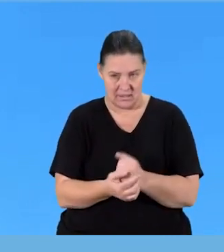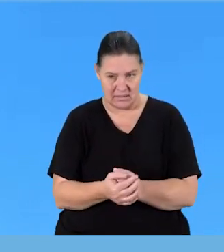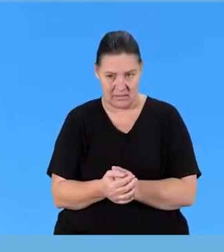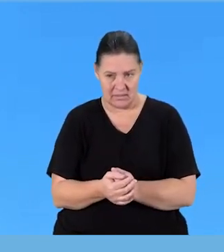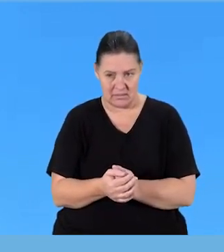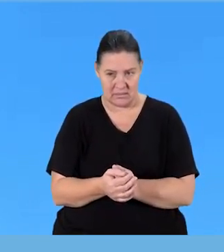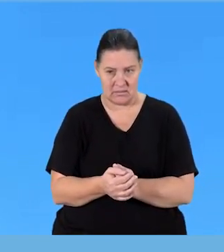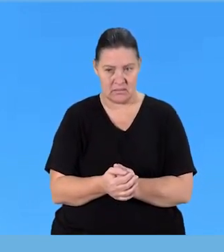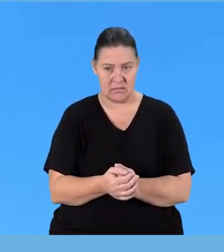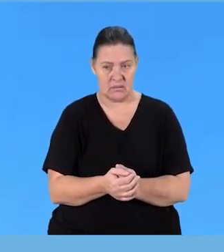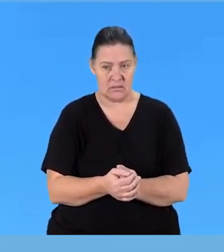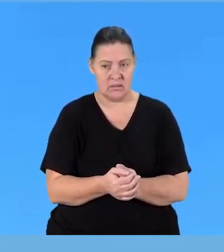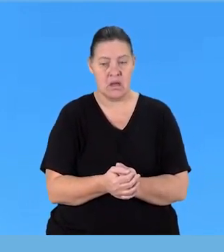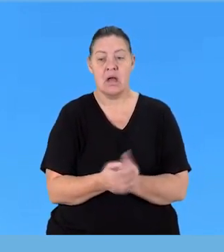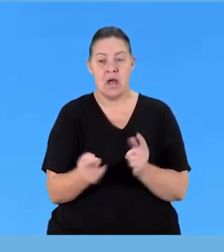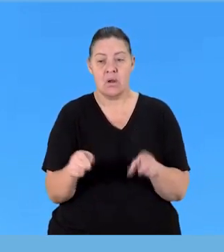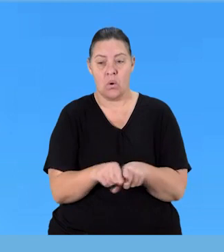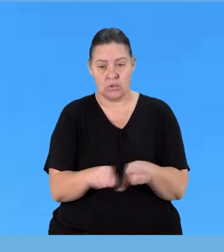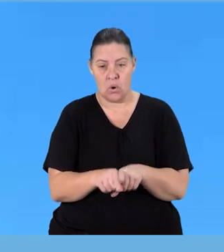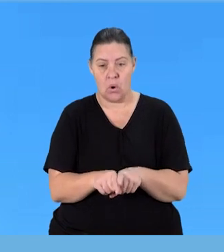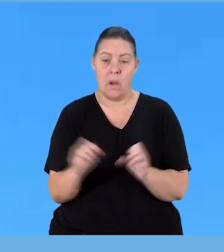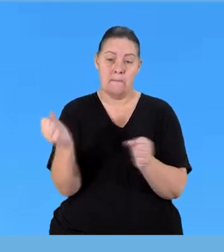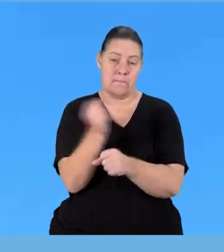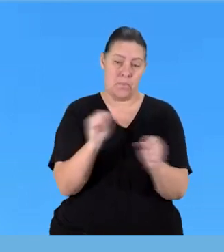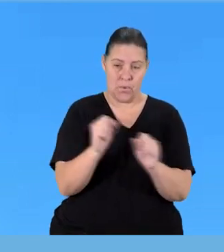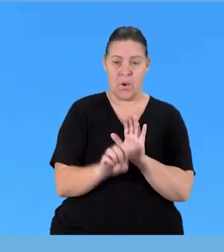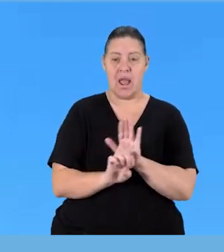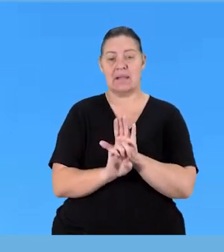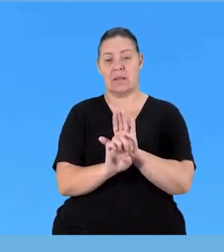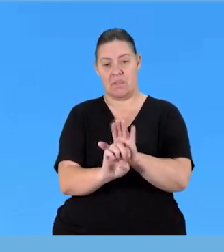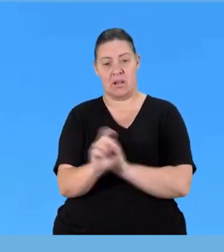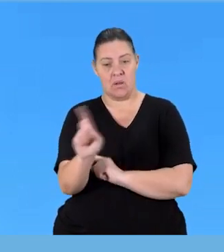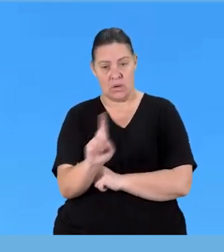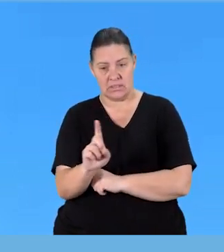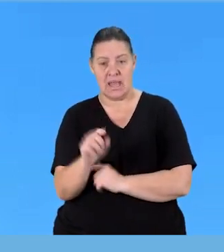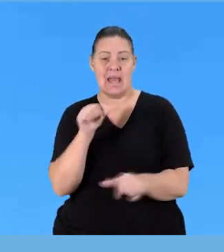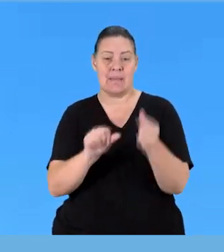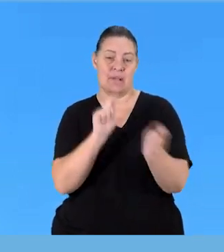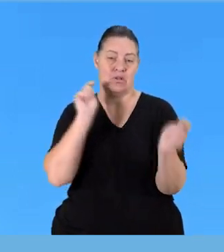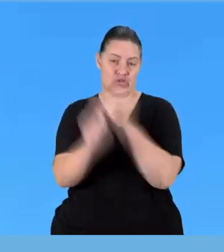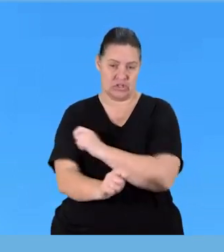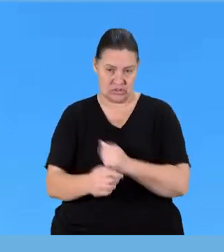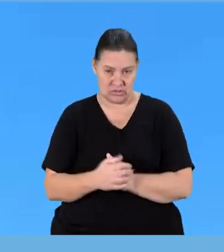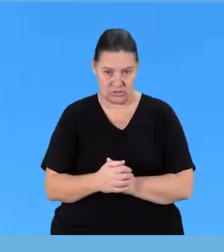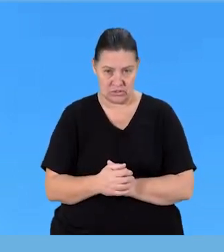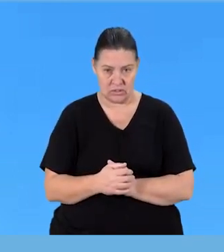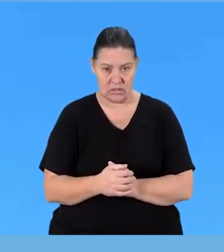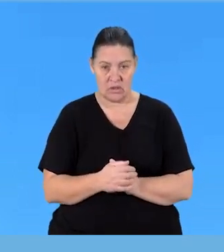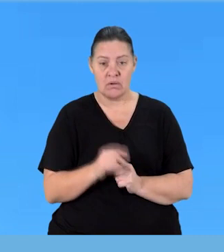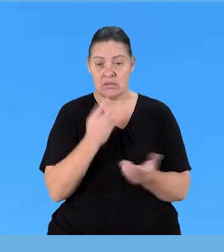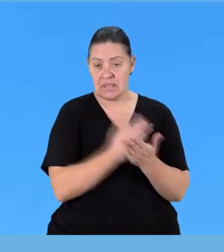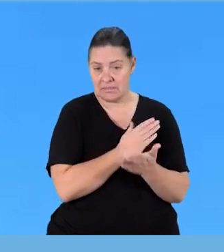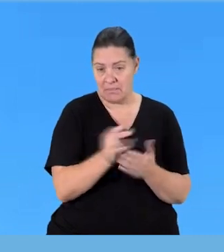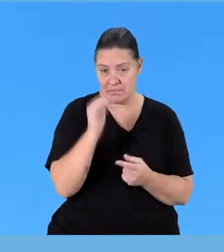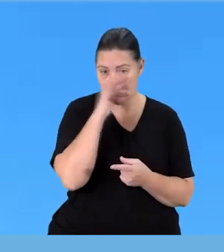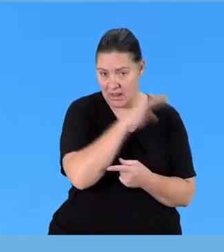that has happened or that has taken place. And then also an explosion is an example of a chemical change. So sometimes